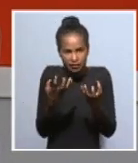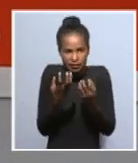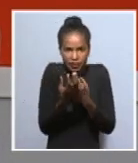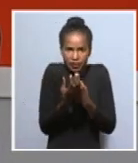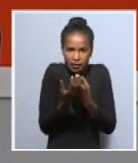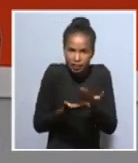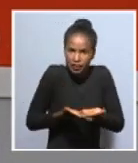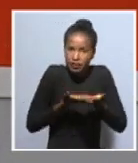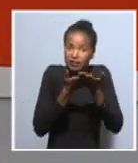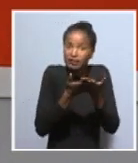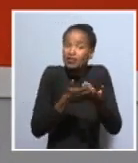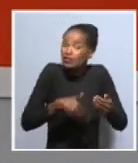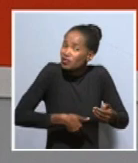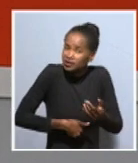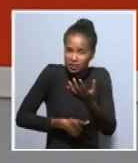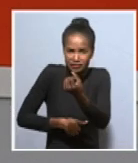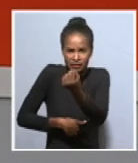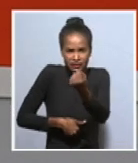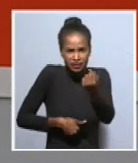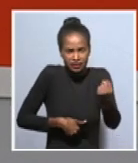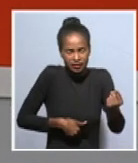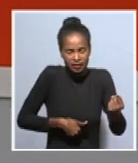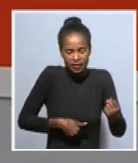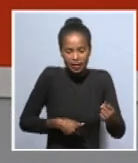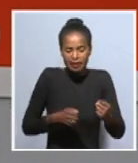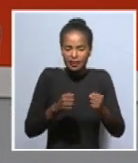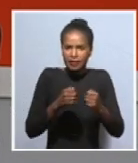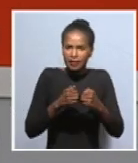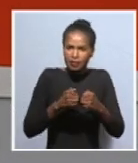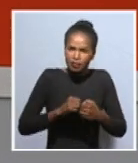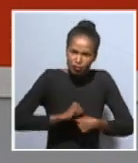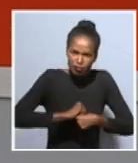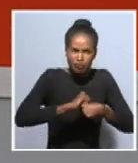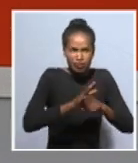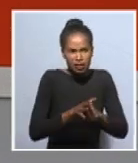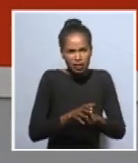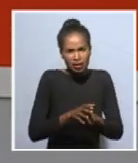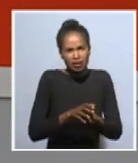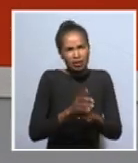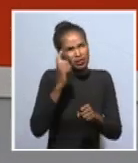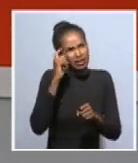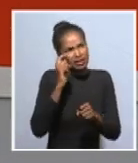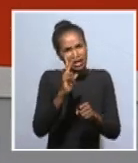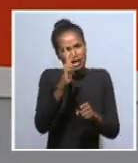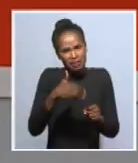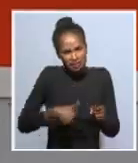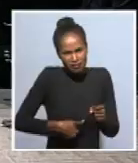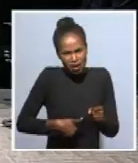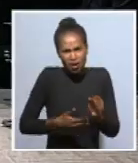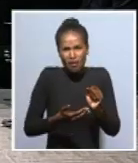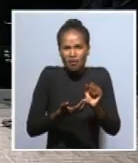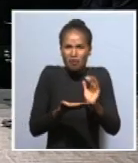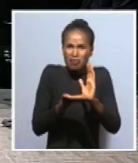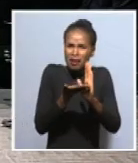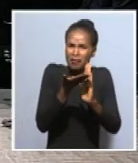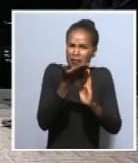accessing food. As far as COVID-19 and its impact is concerned, do we expect that number to increase as you conclude? For